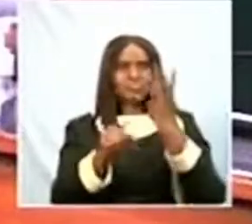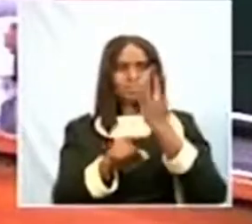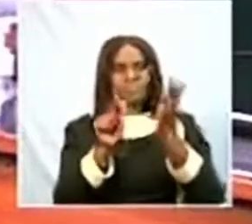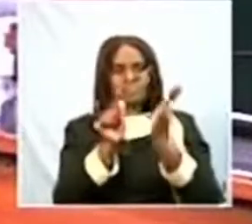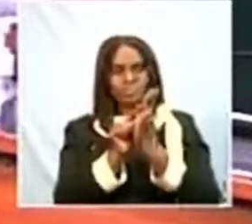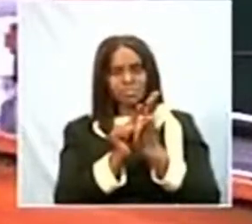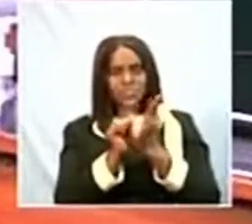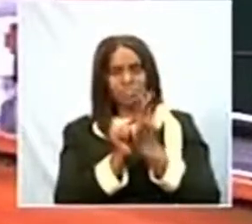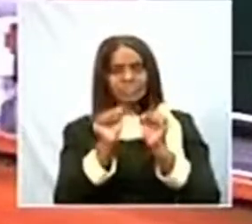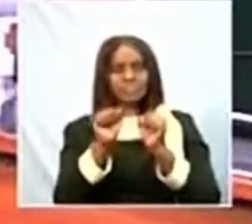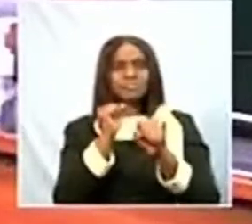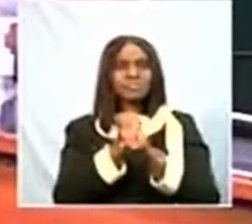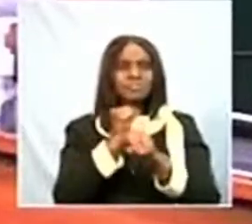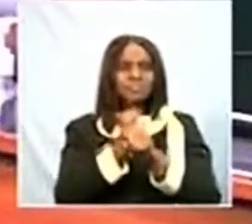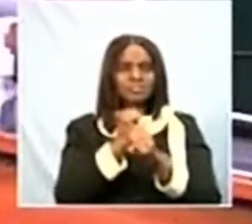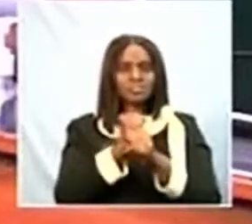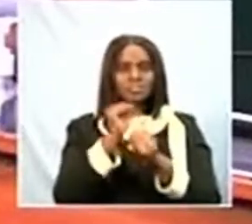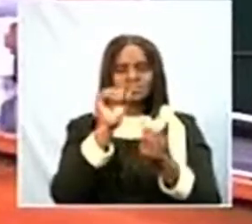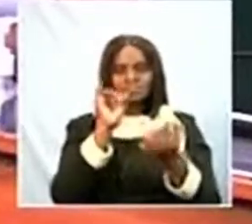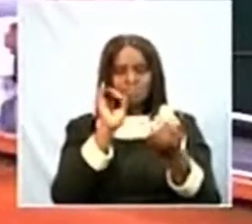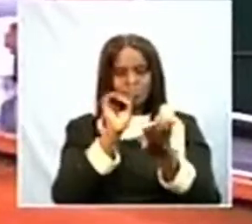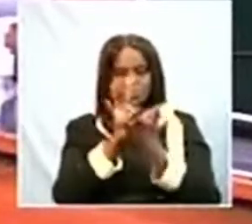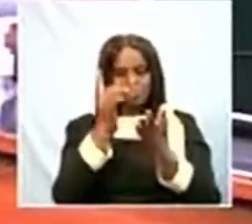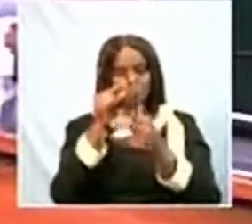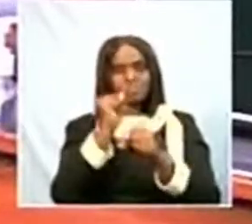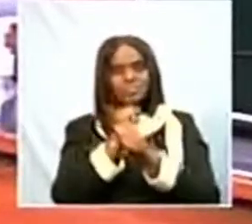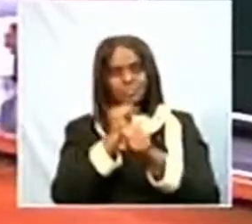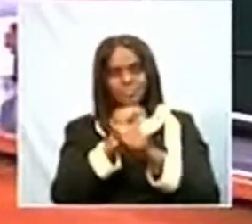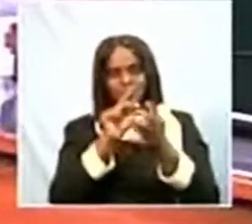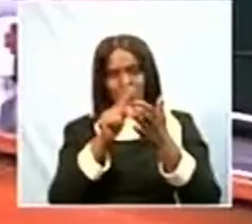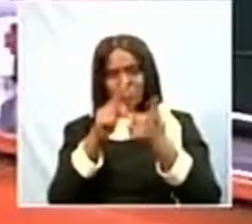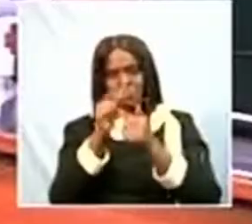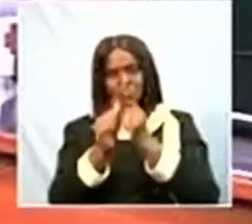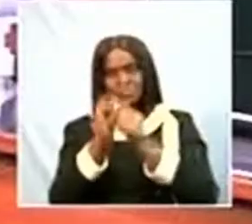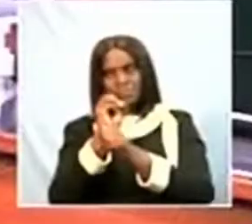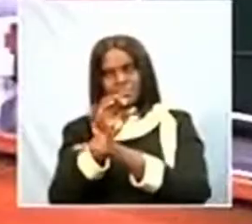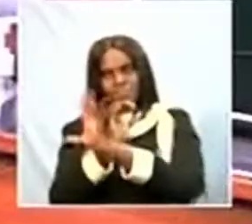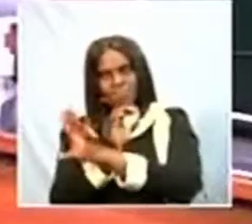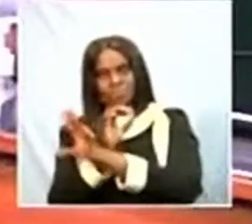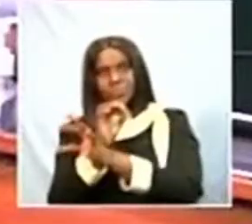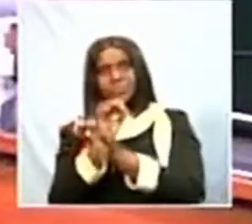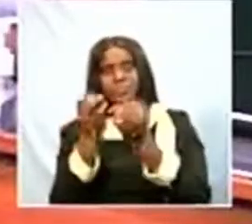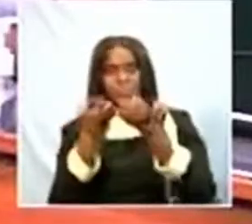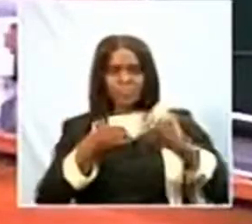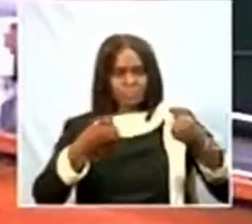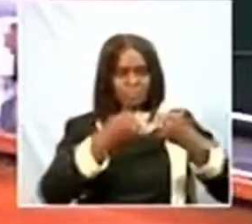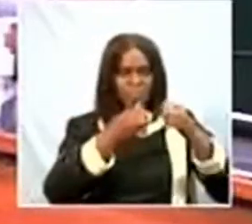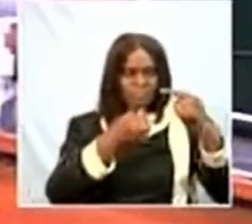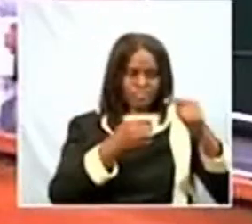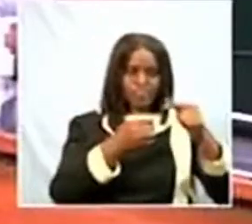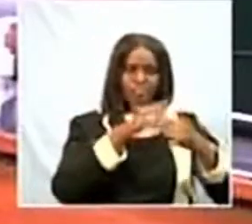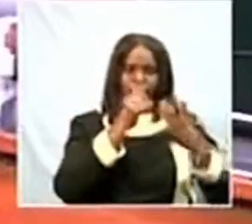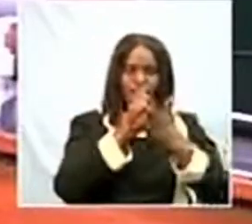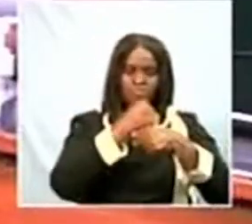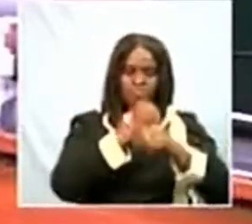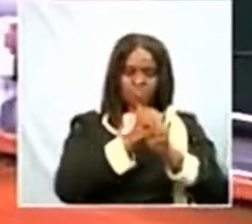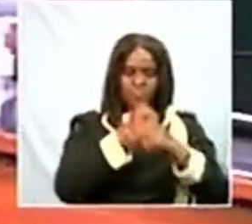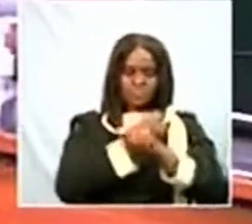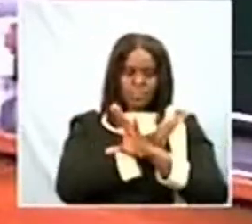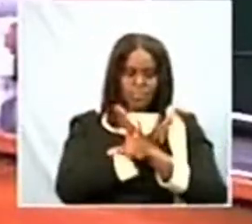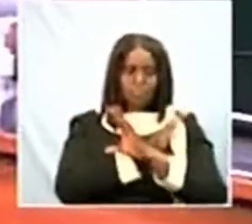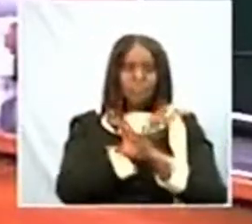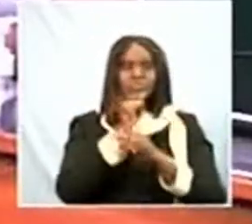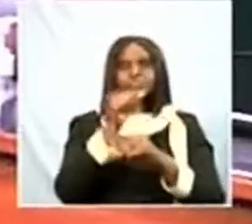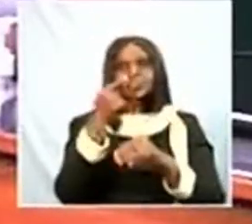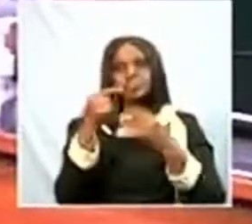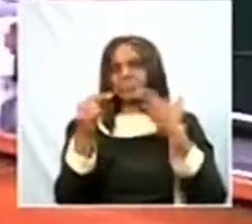see the Cash for Work program that it's already doing in Mongo. So, Madam Speaker, if the government is doing all this to make Zambia more clean,